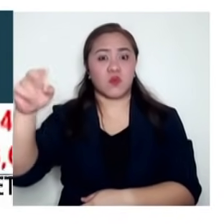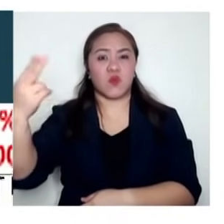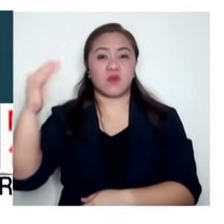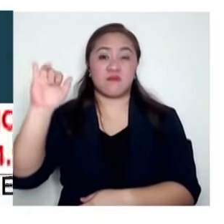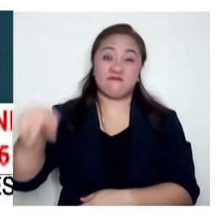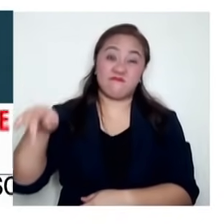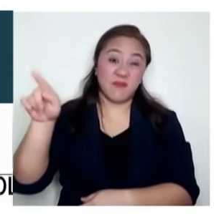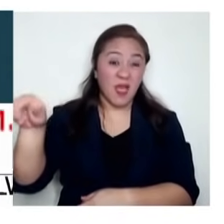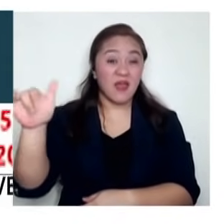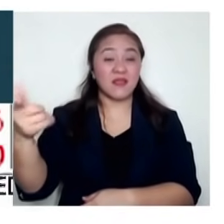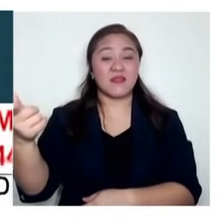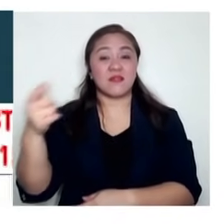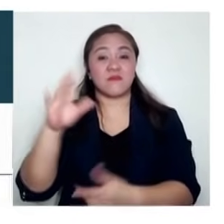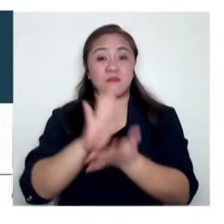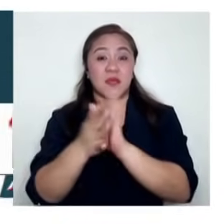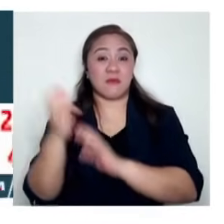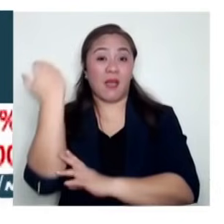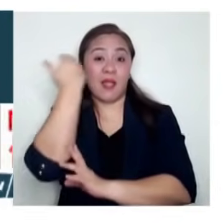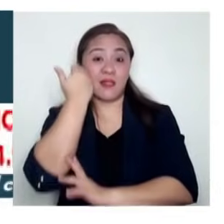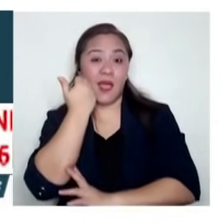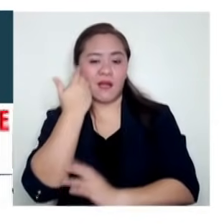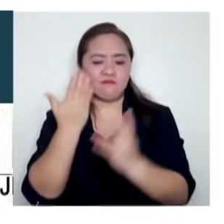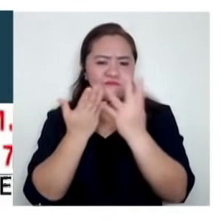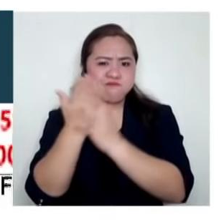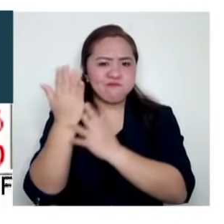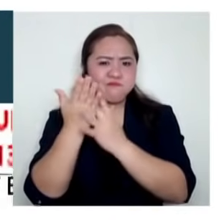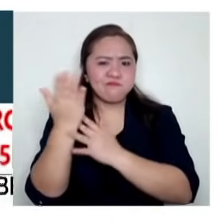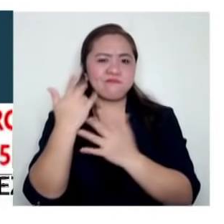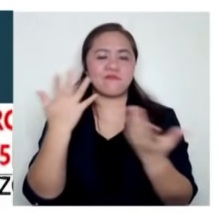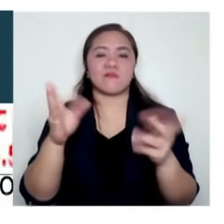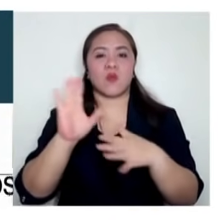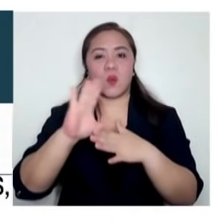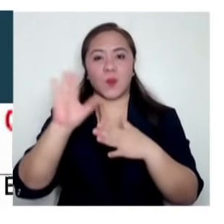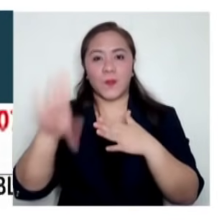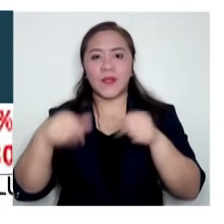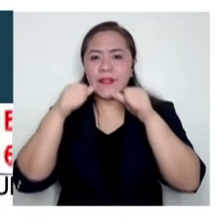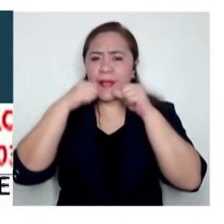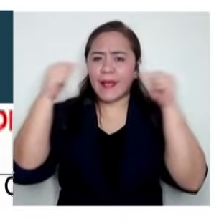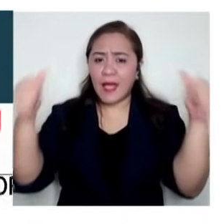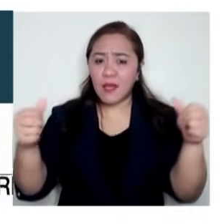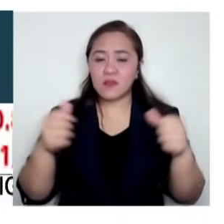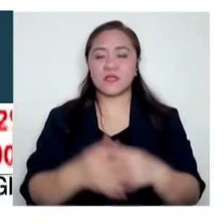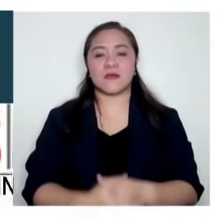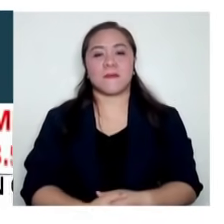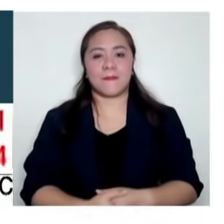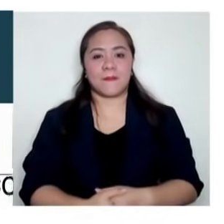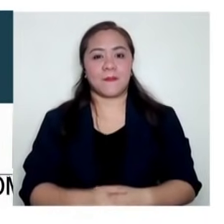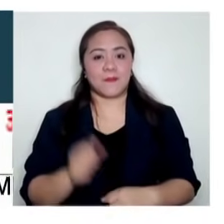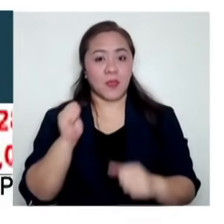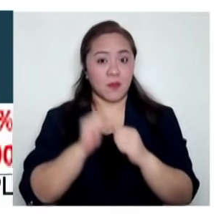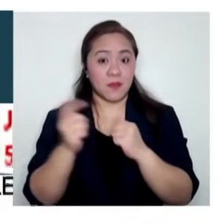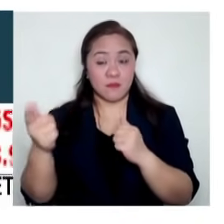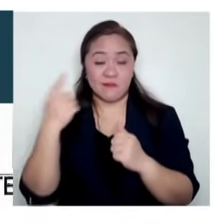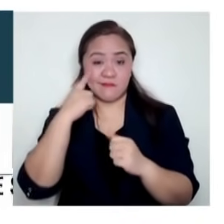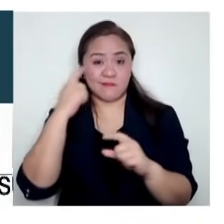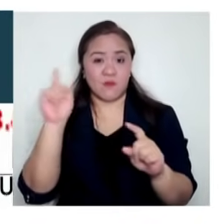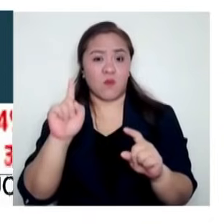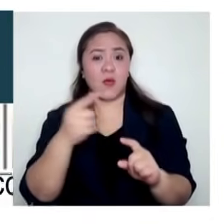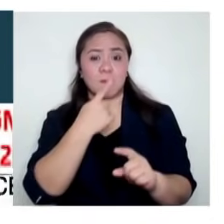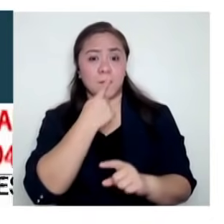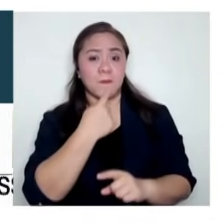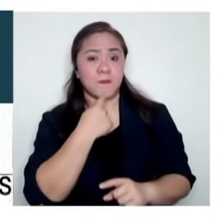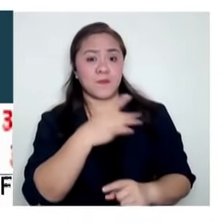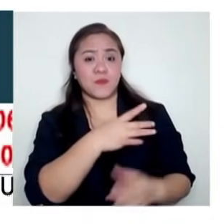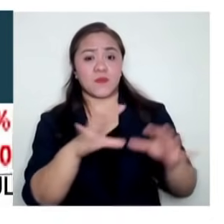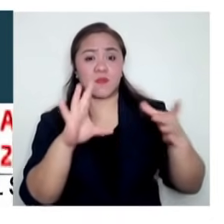or there is a lack of transparency coming from the health department. What do you say to those observations? I